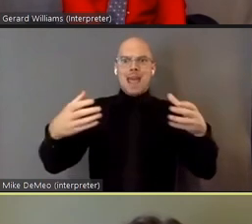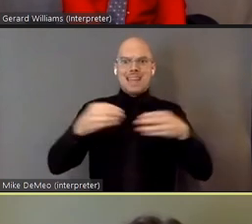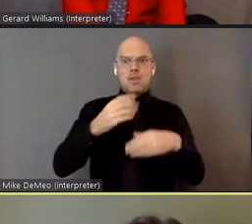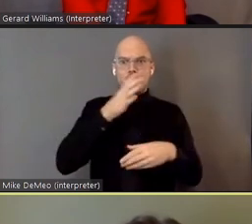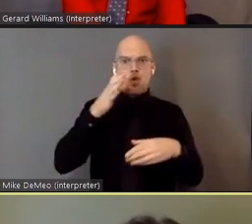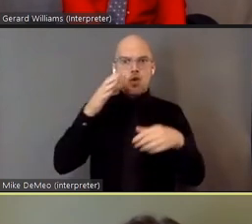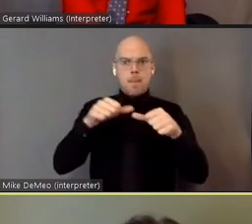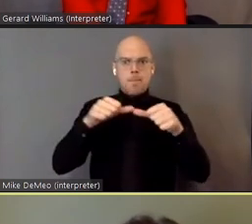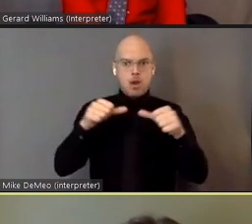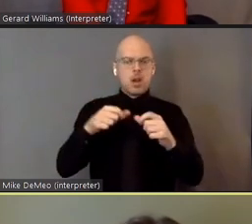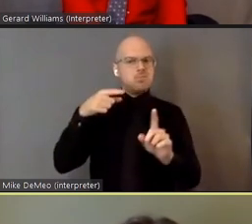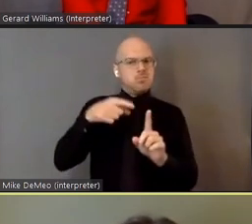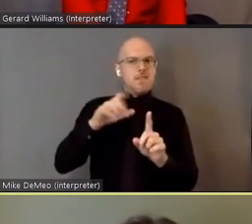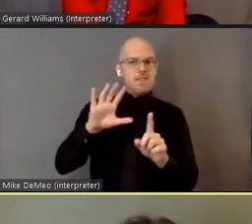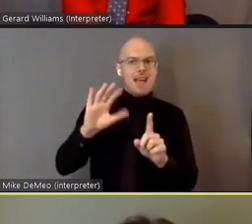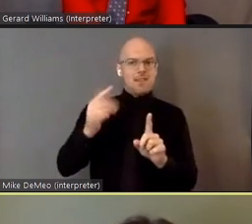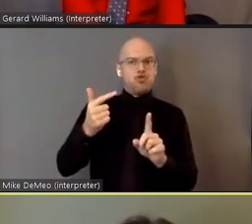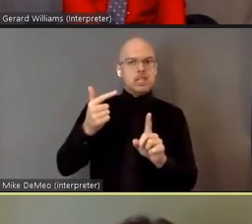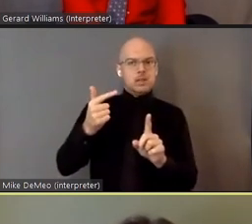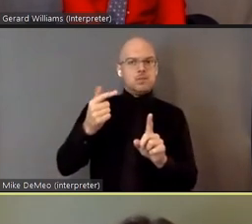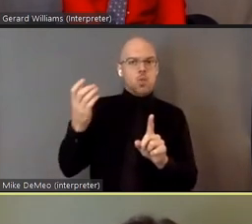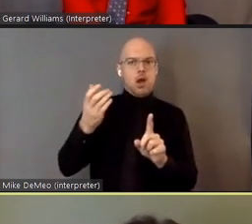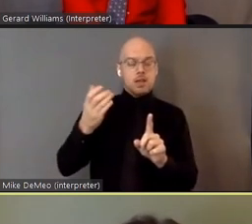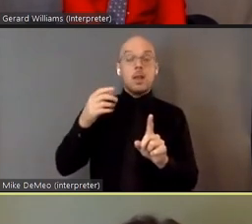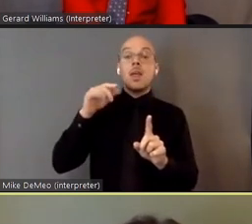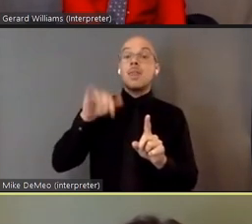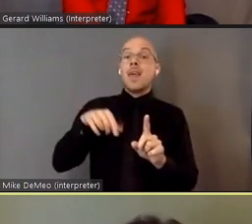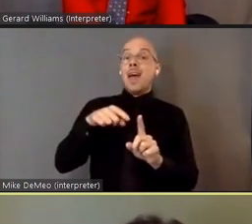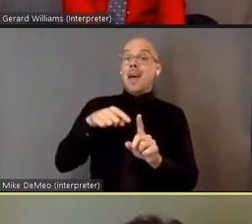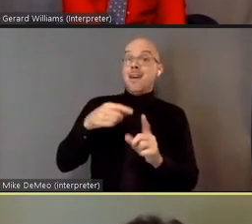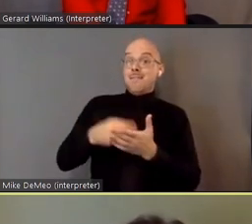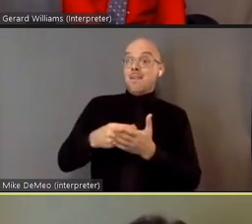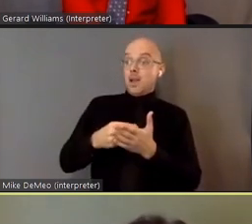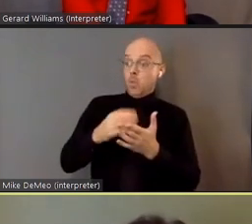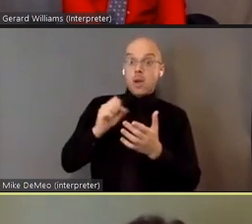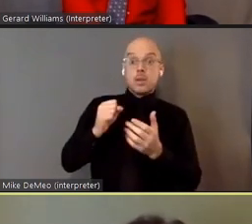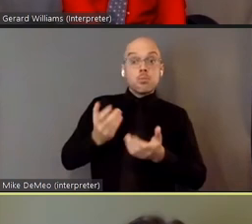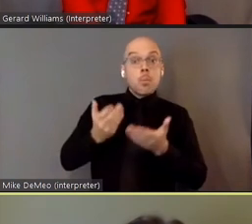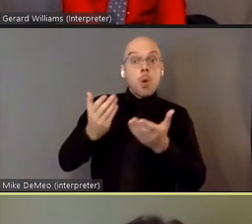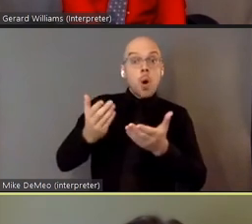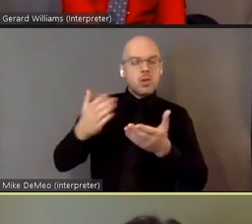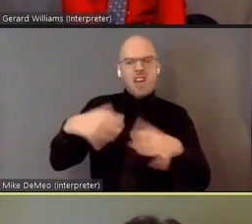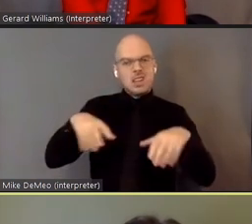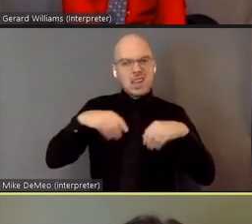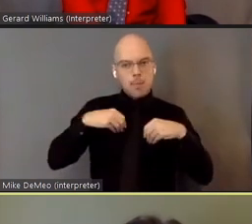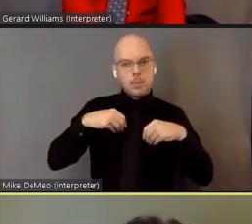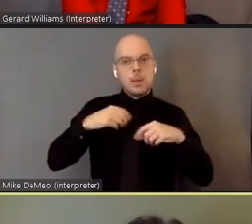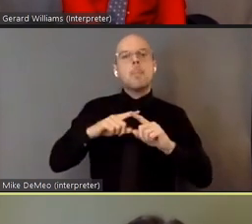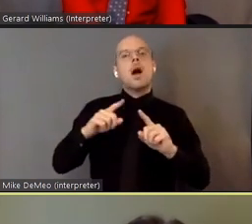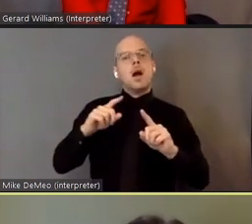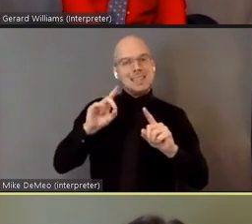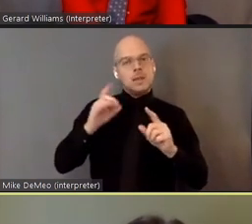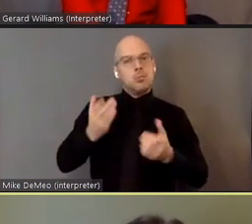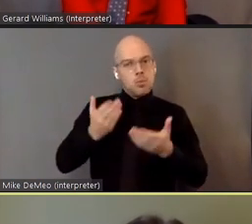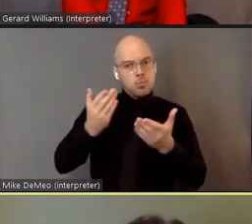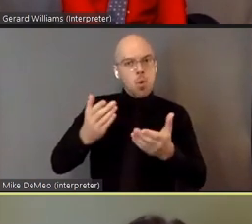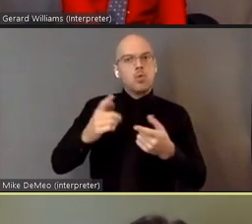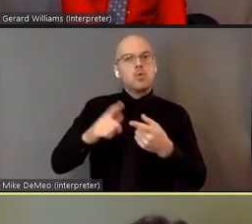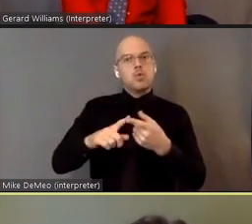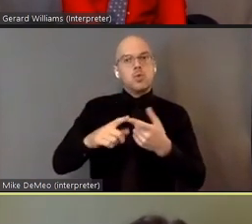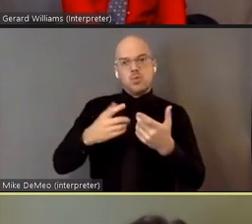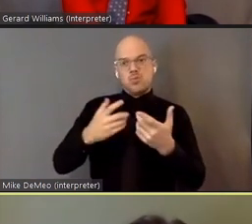that fund has been proposed. It hasn't been adopted, but it has been proposed to extend up to $9